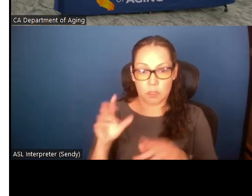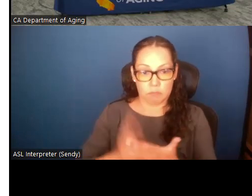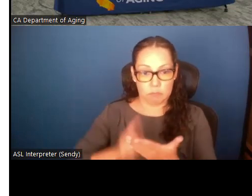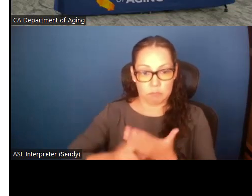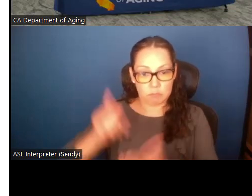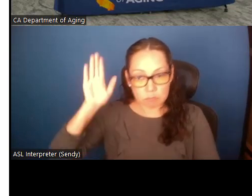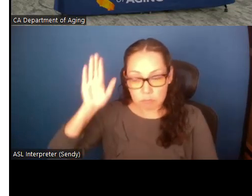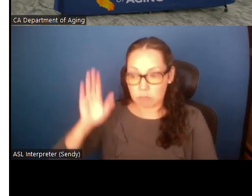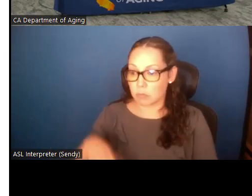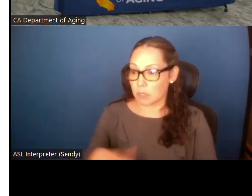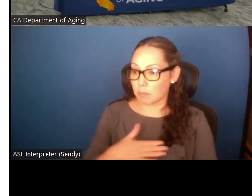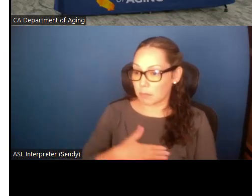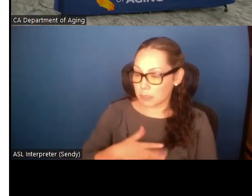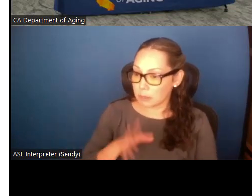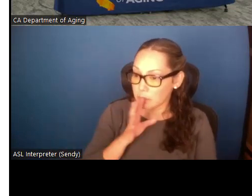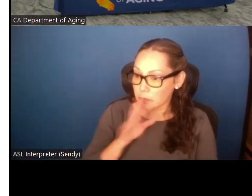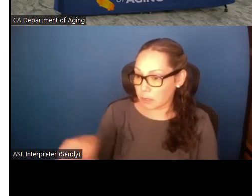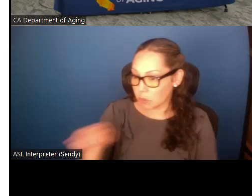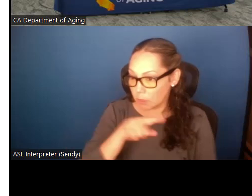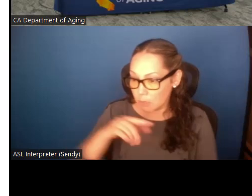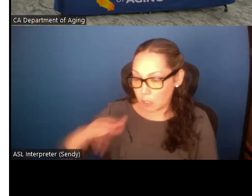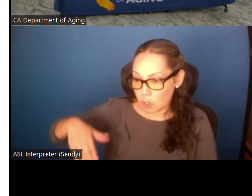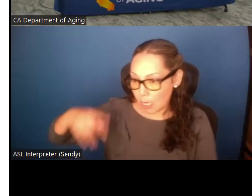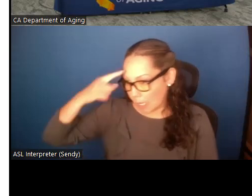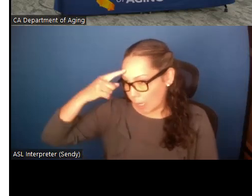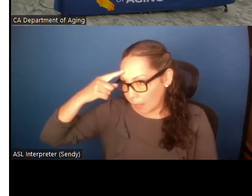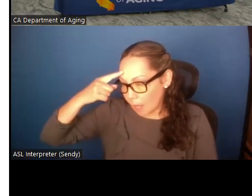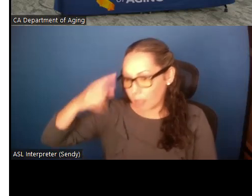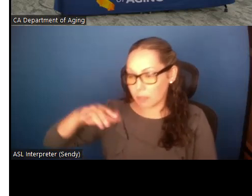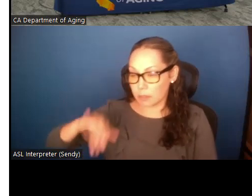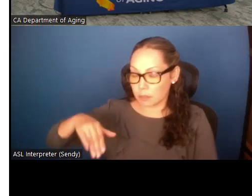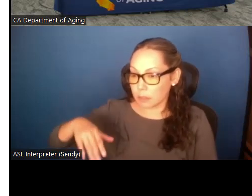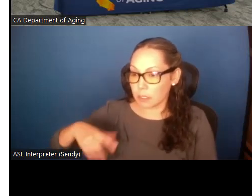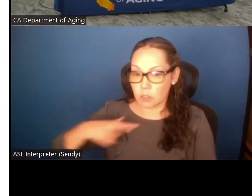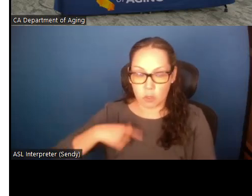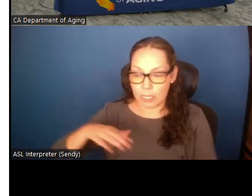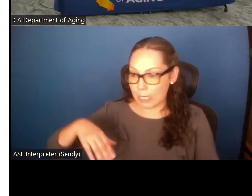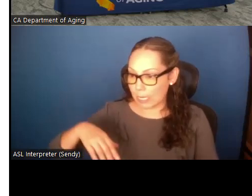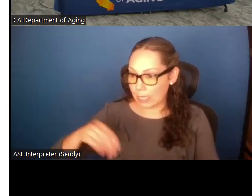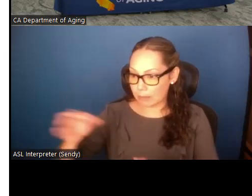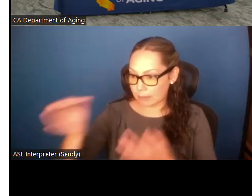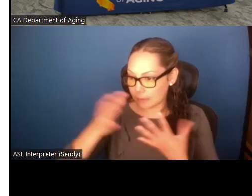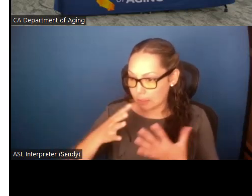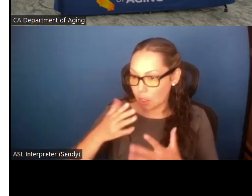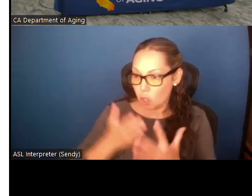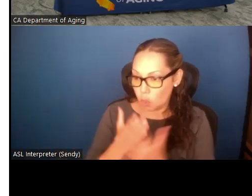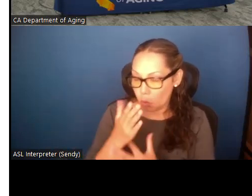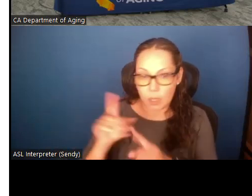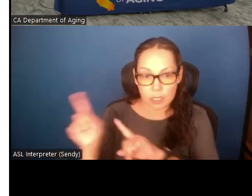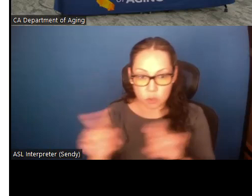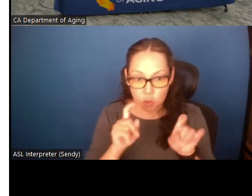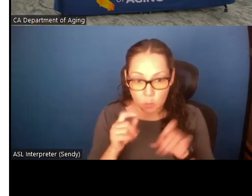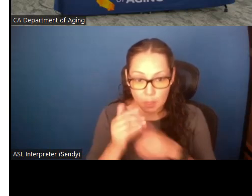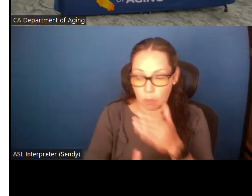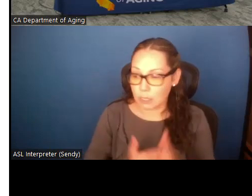up. If there's something that you haven't thought about yet, that you haven't captured through the survey process, we really want to hear